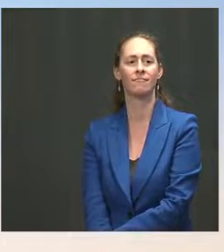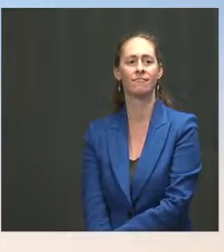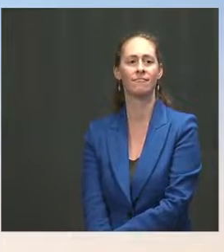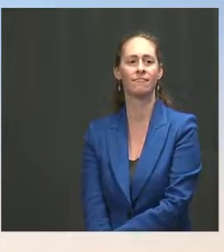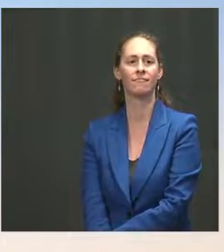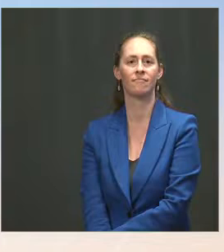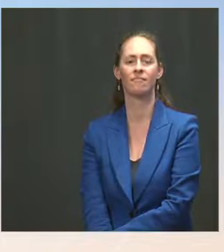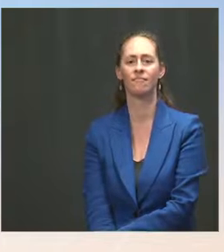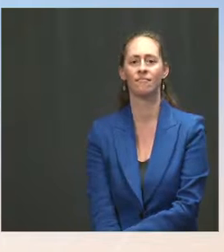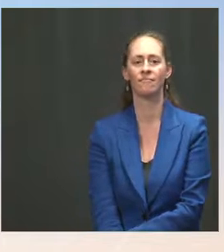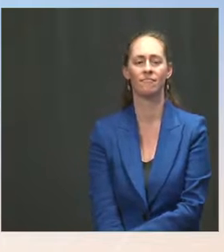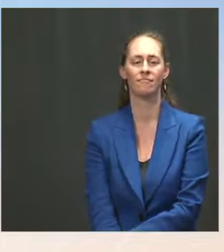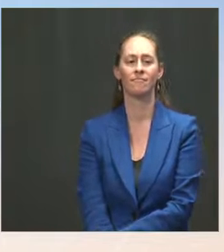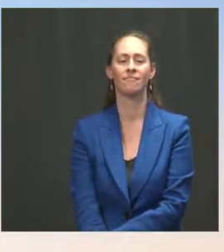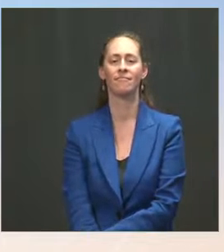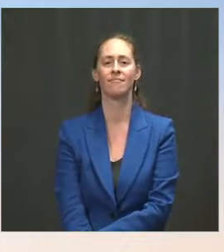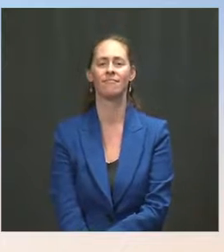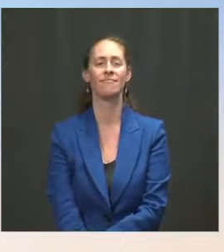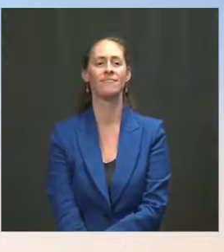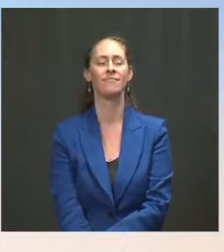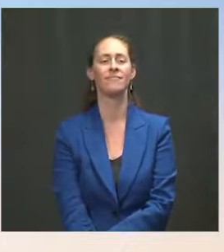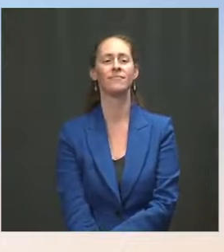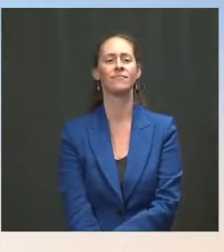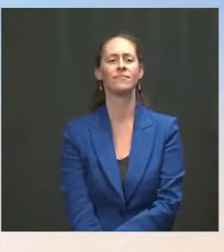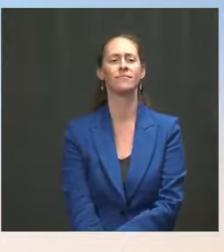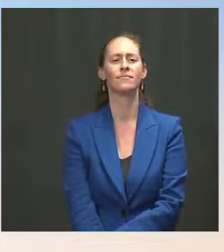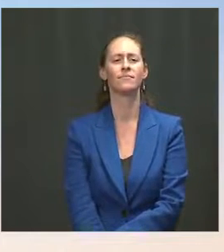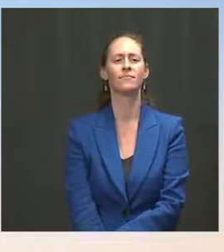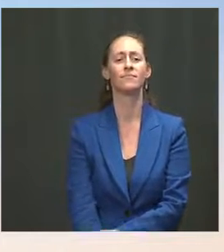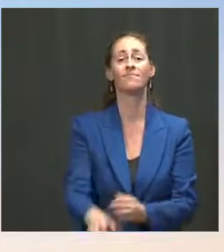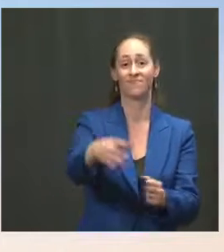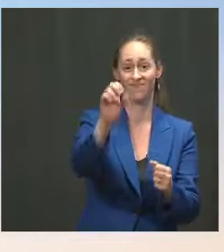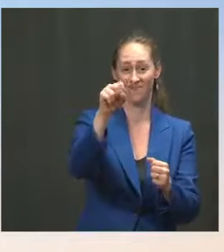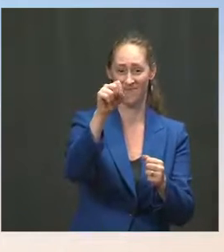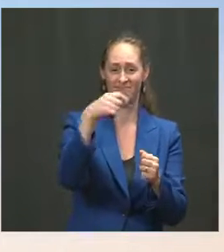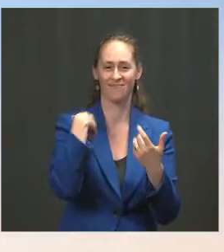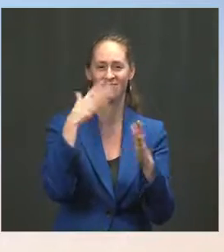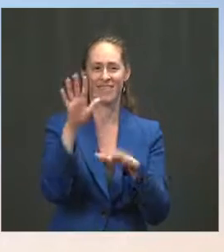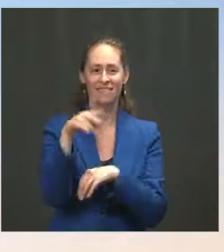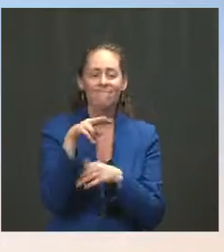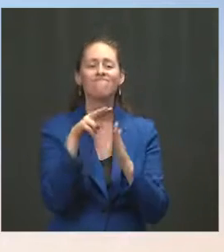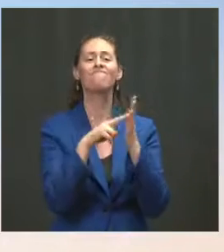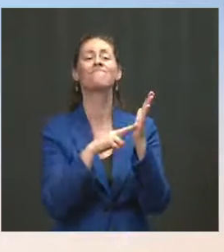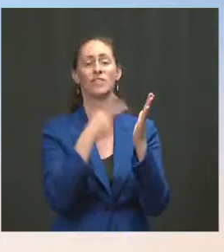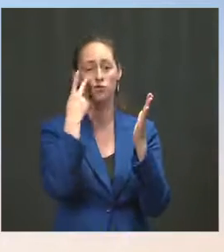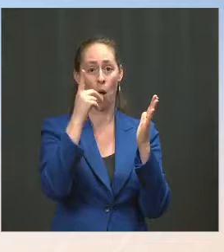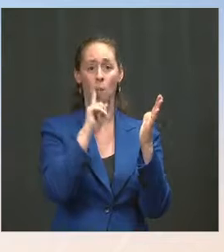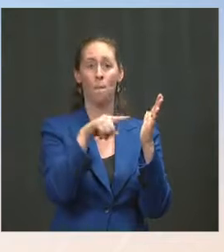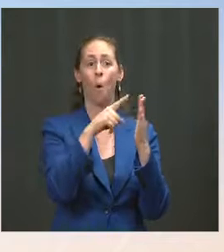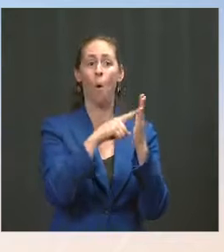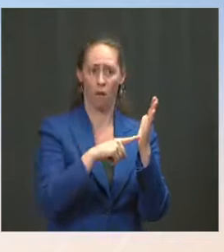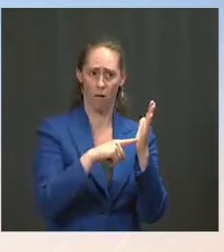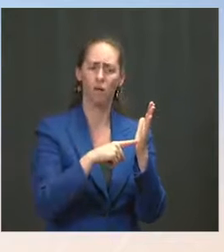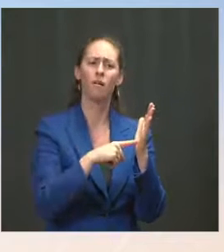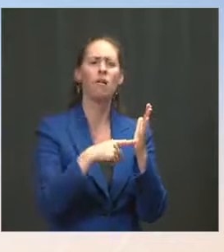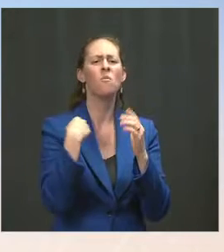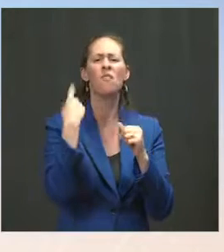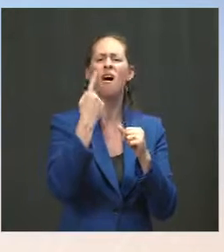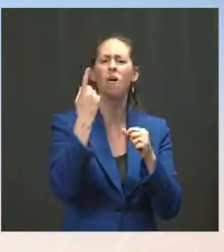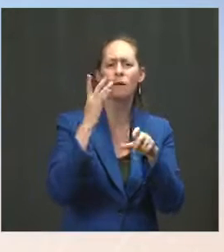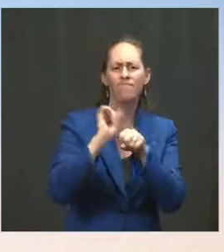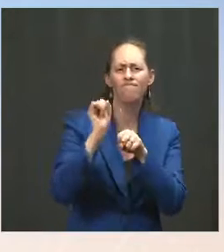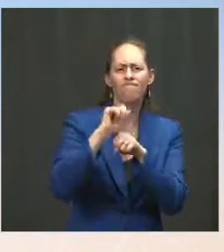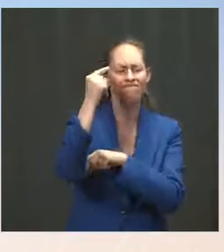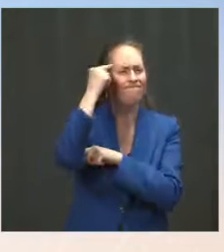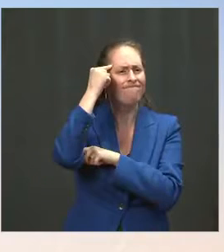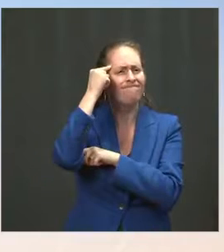Well, I saw your reporting. We all did, of course. We are working hard every day to reform our justice system in order to strengthen families,